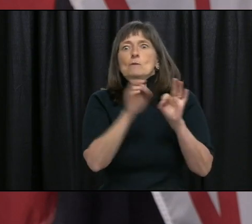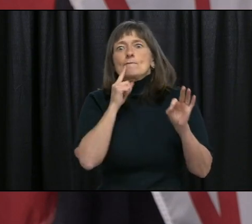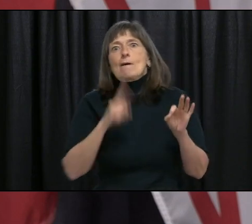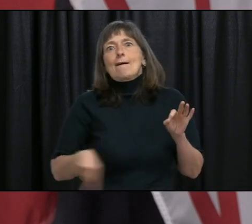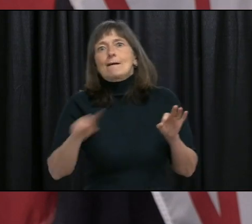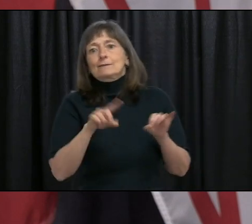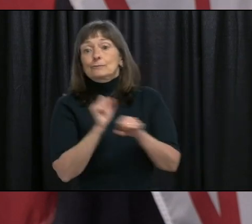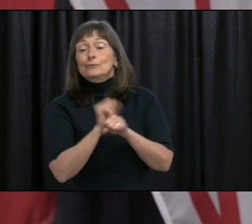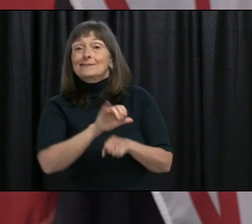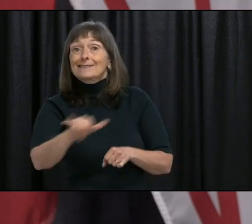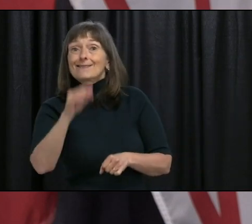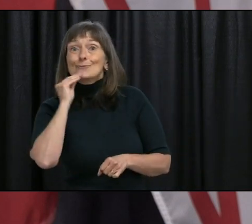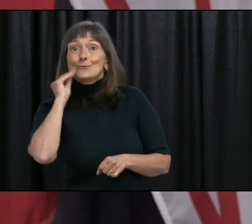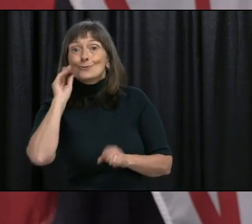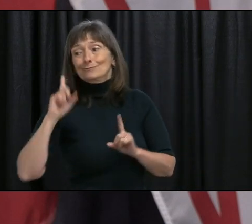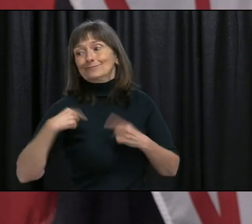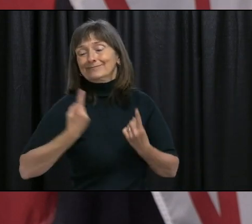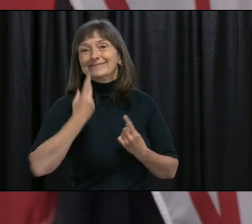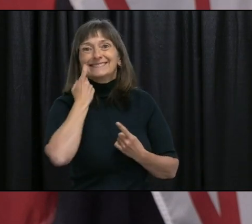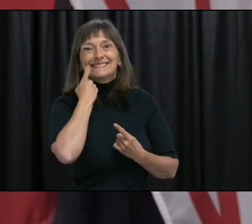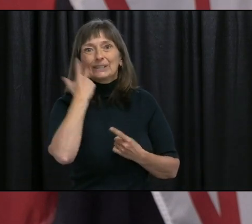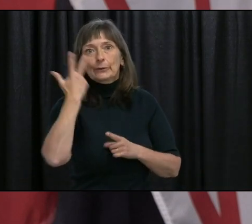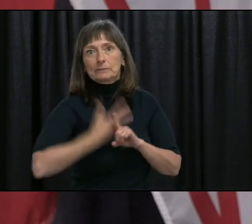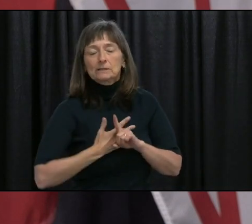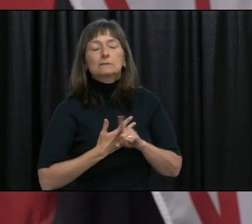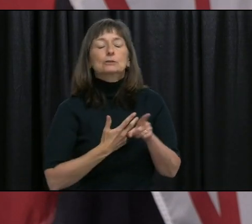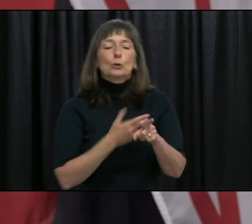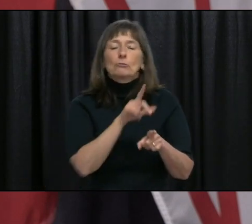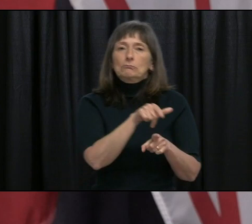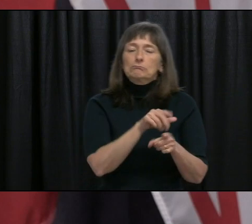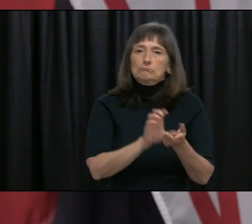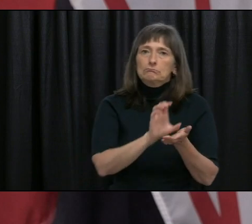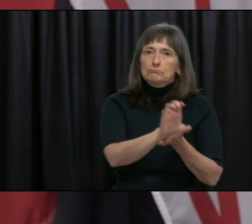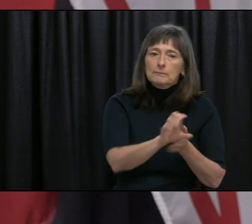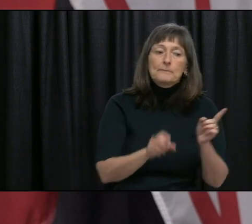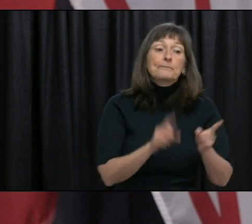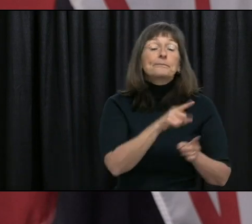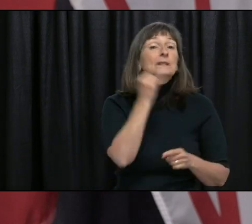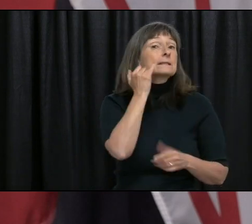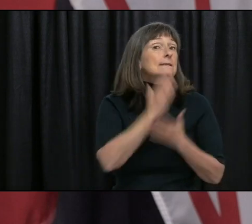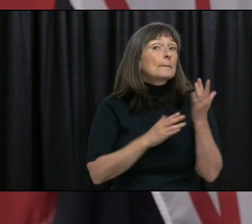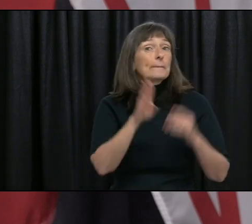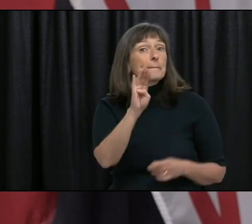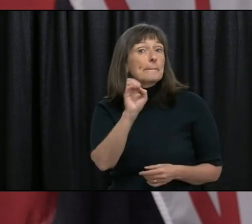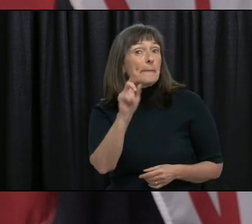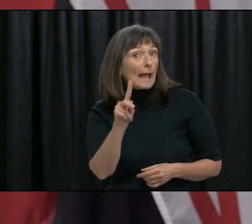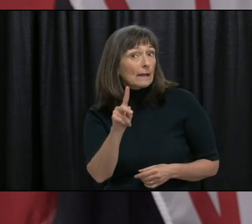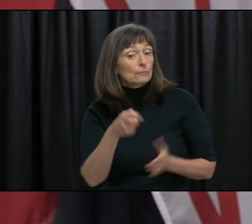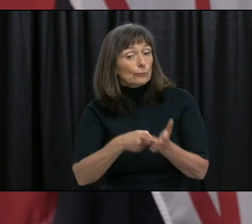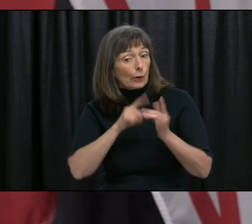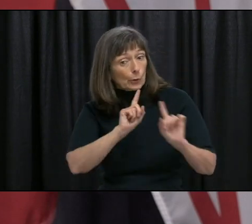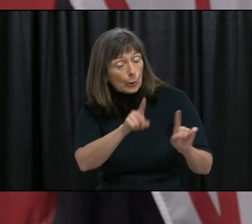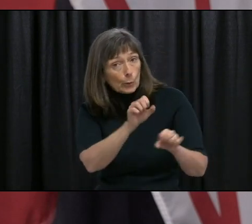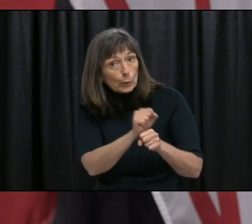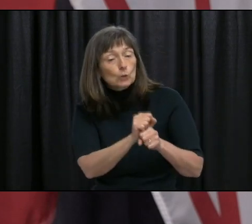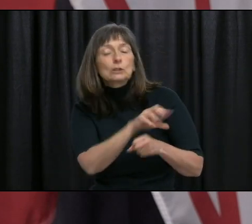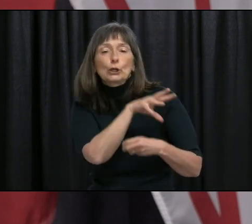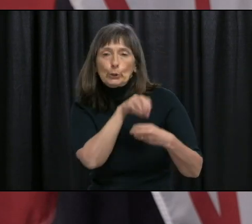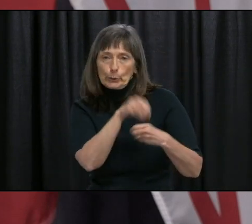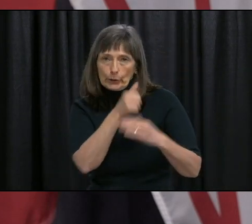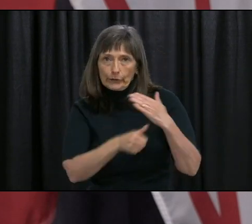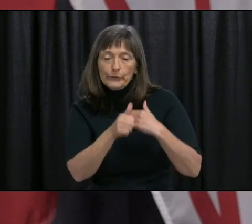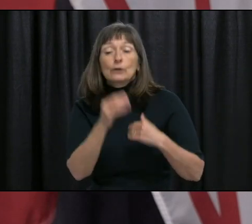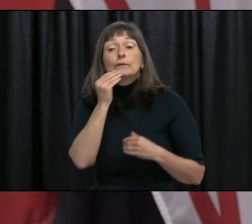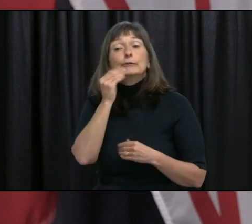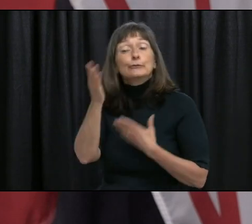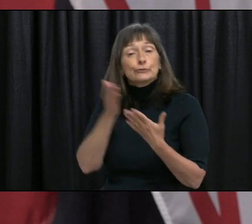important in the last few months, keeping people connected. For those employees that work in banks, they're included in this program as well as food